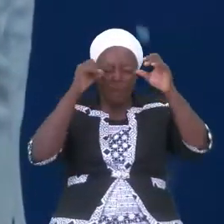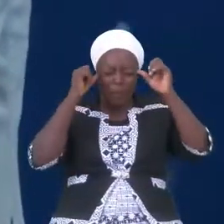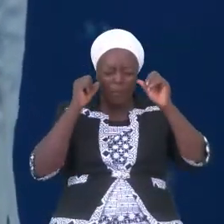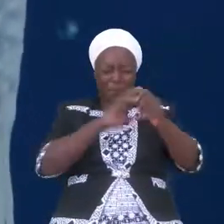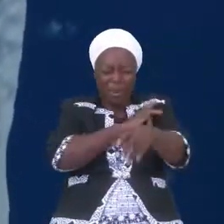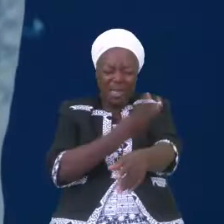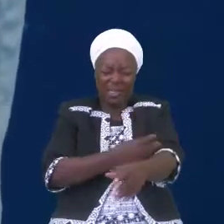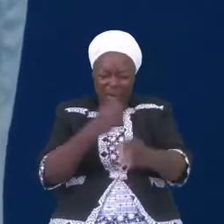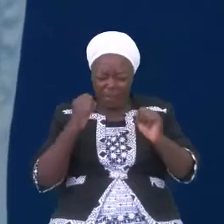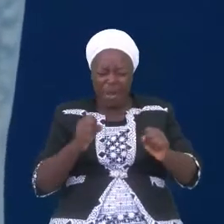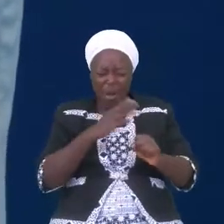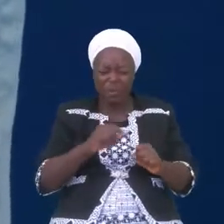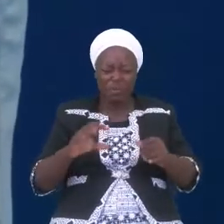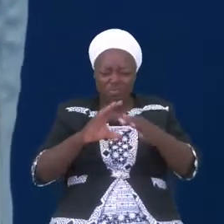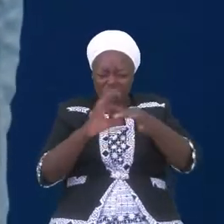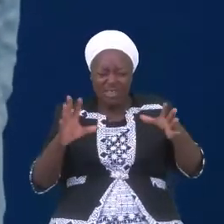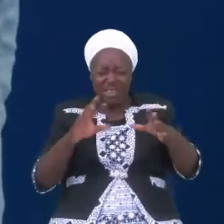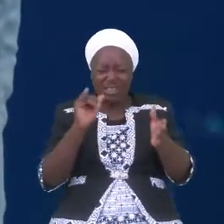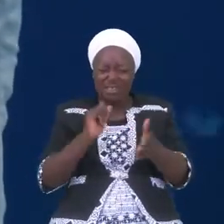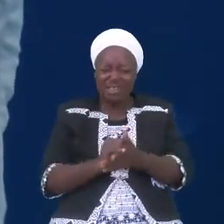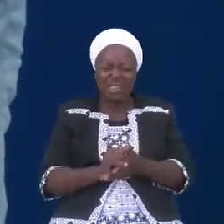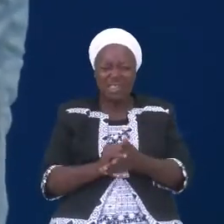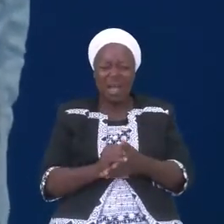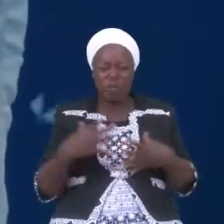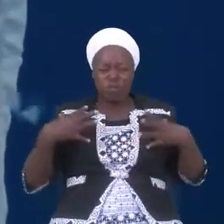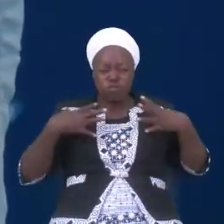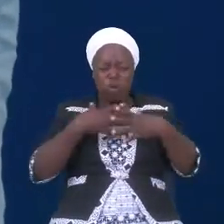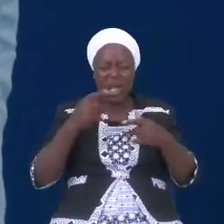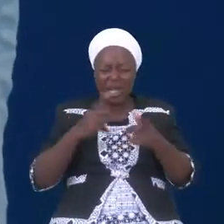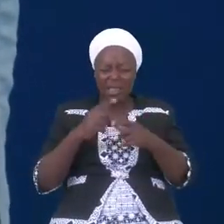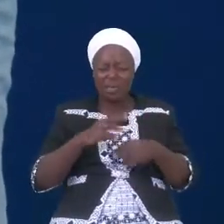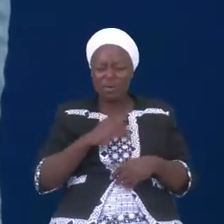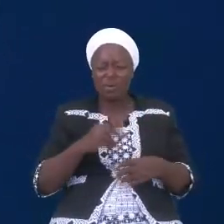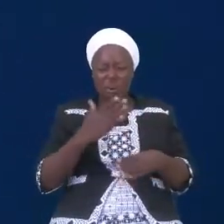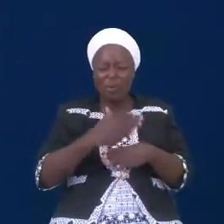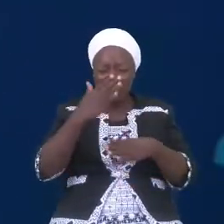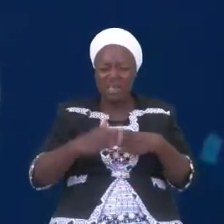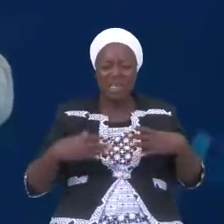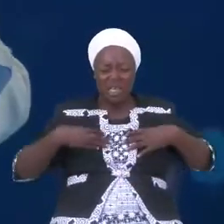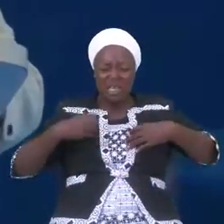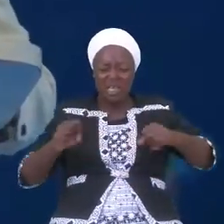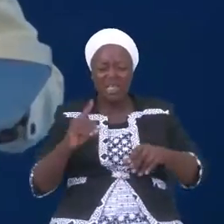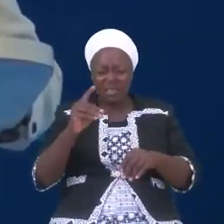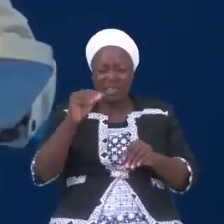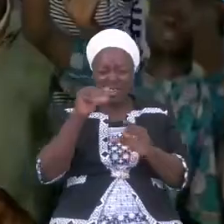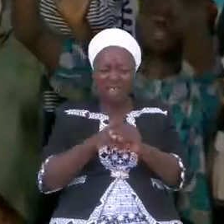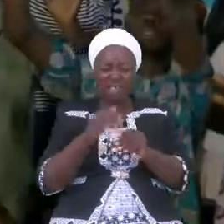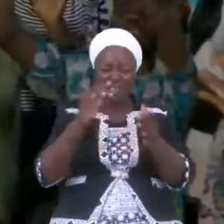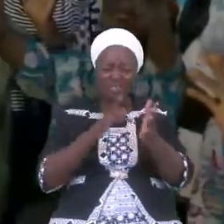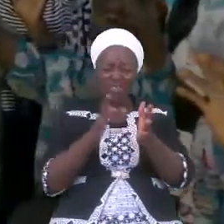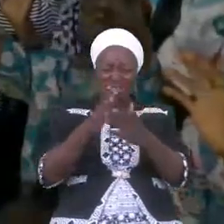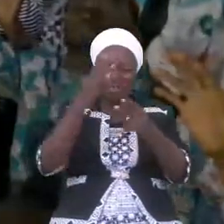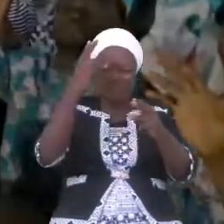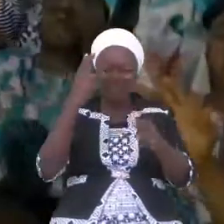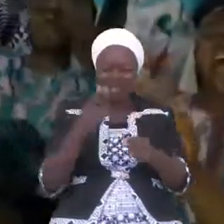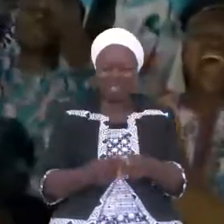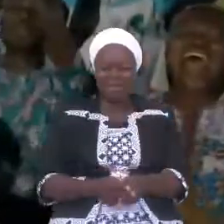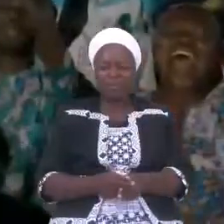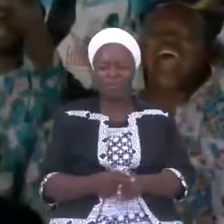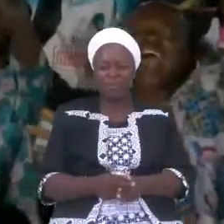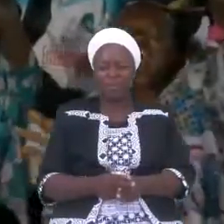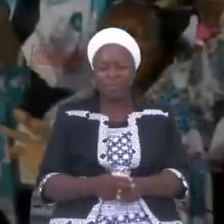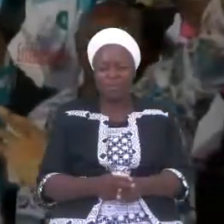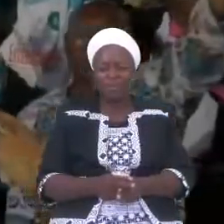deflate that swelling. They will be totally healed in Jesus' name.